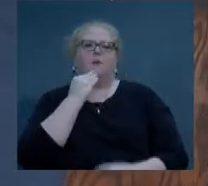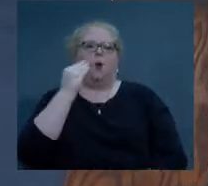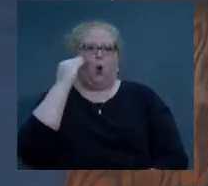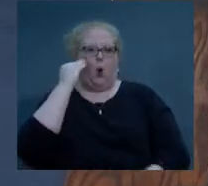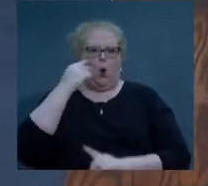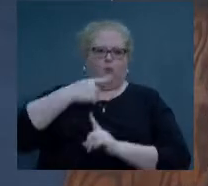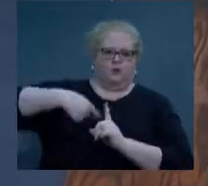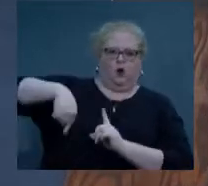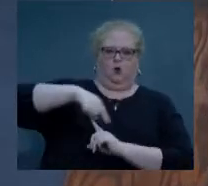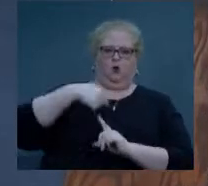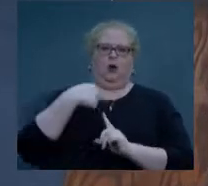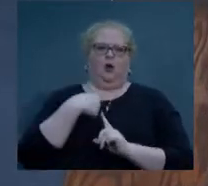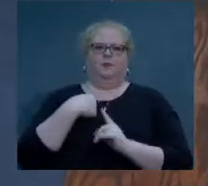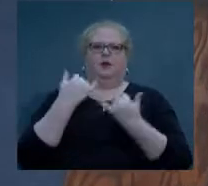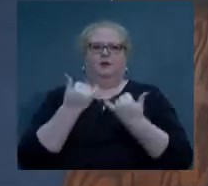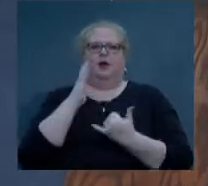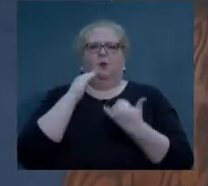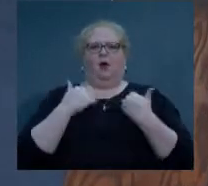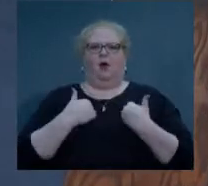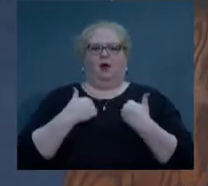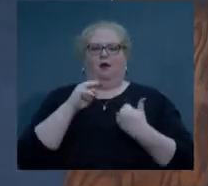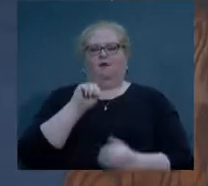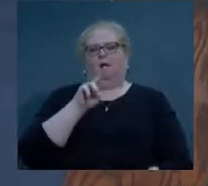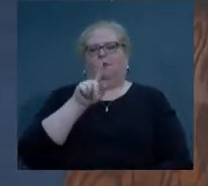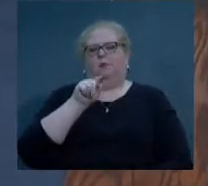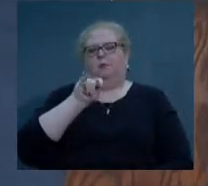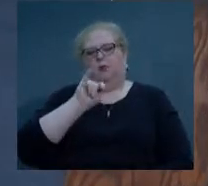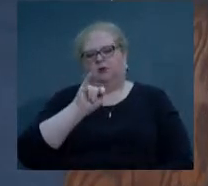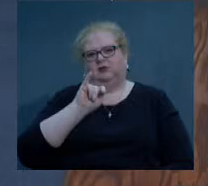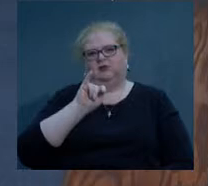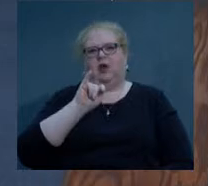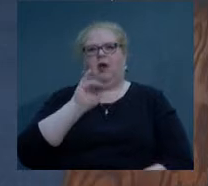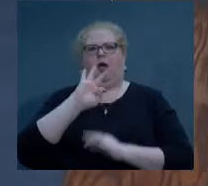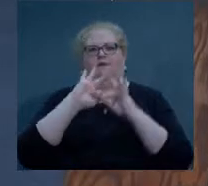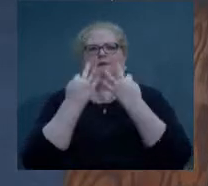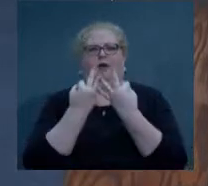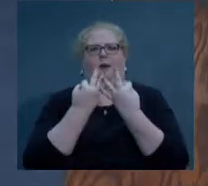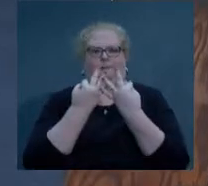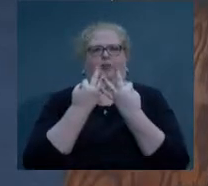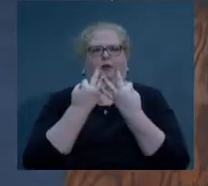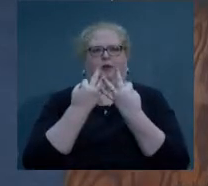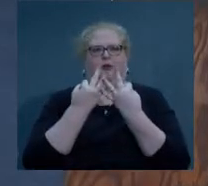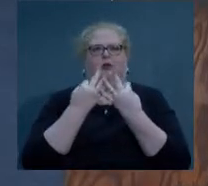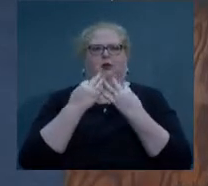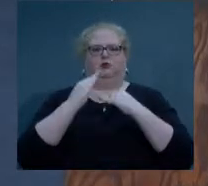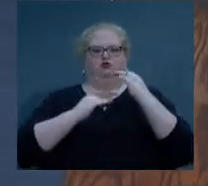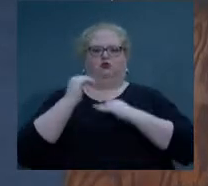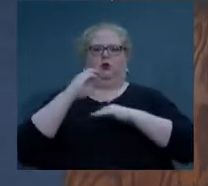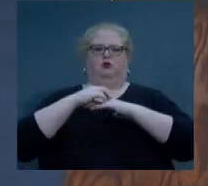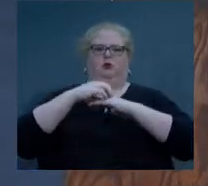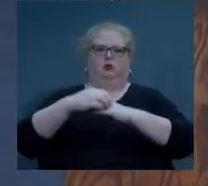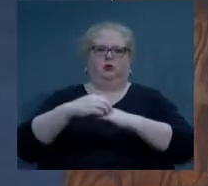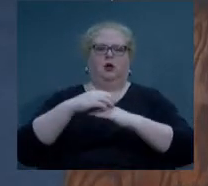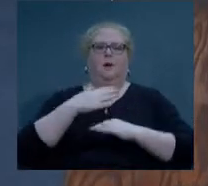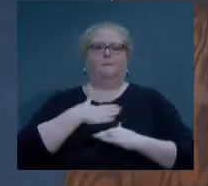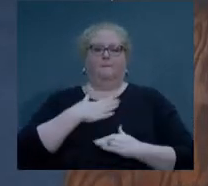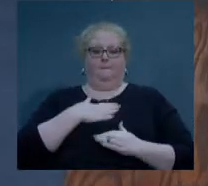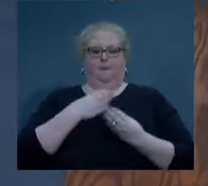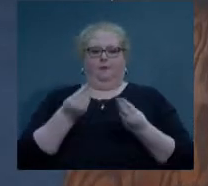me having multiple family structures, I just think my property value is going